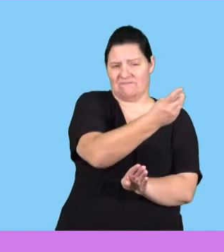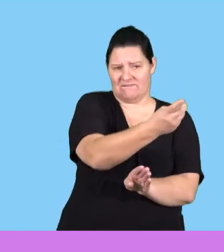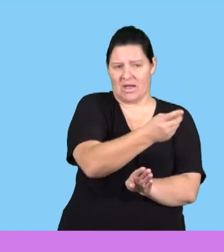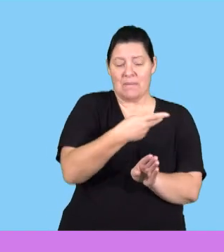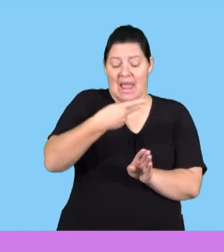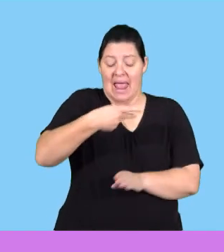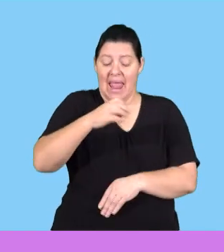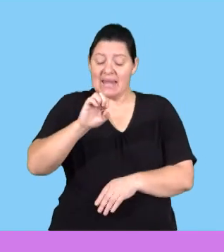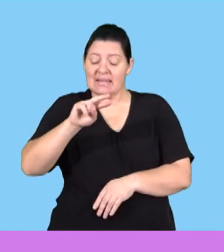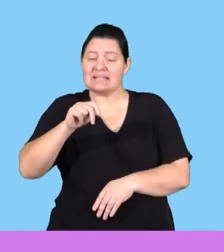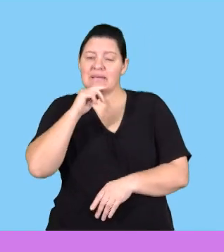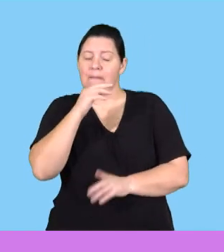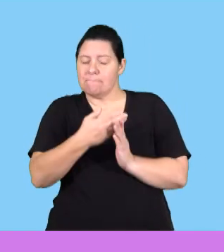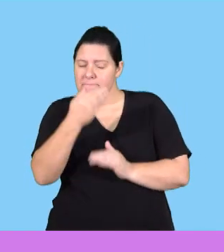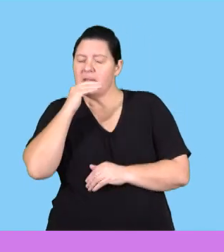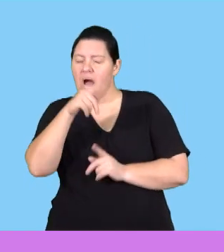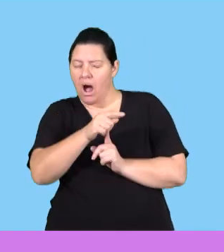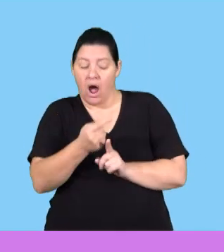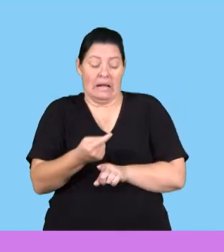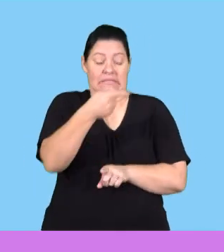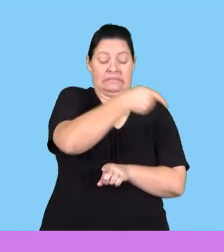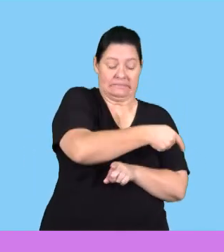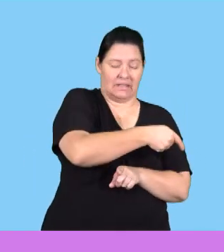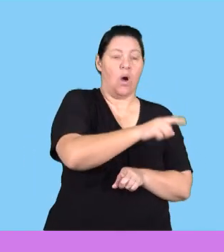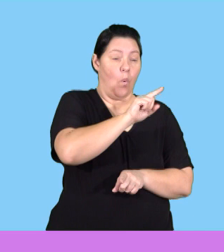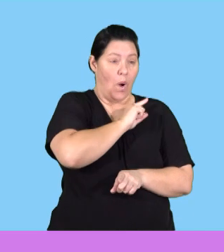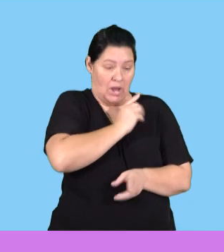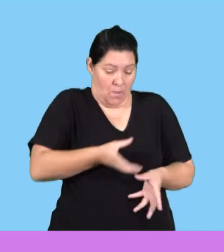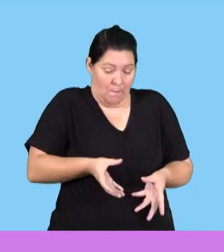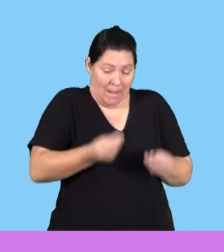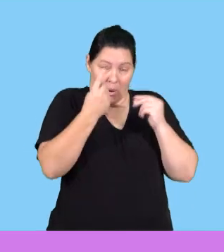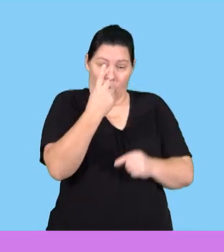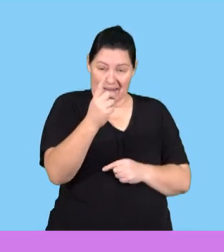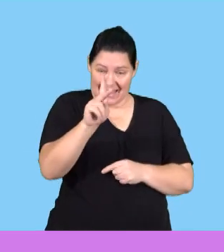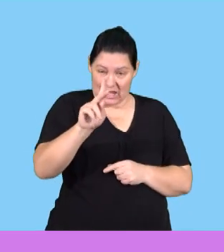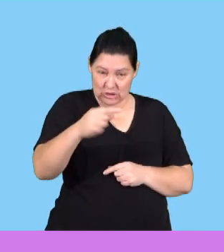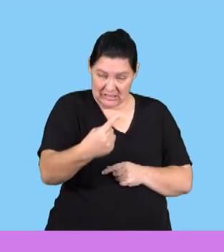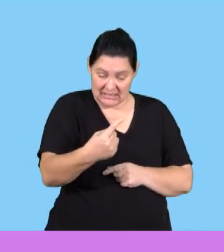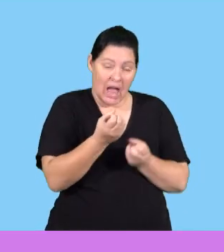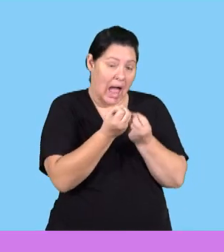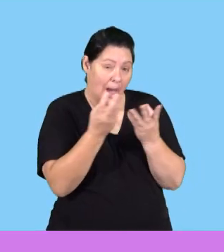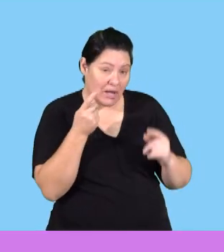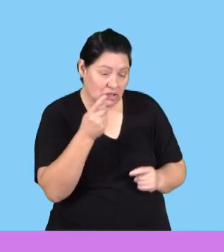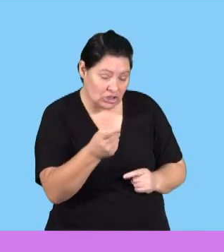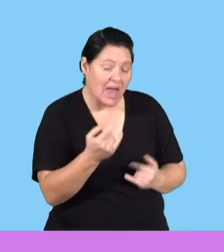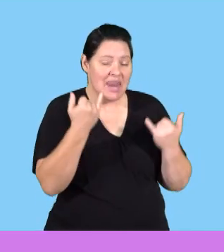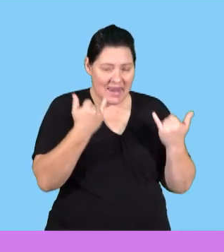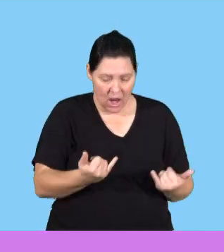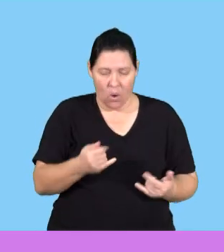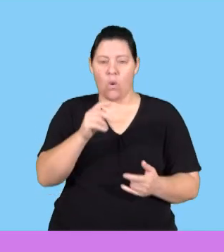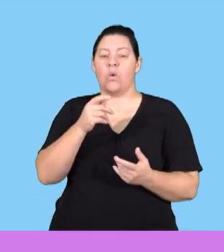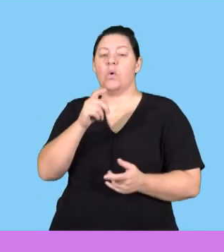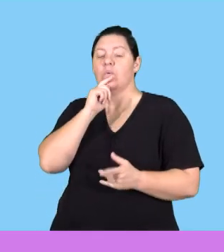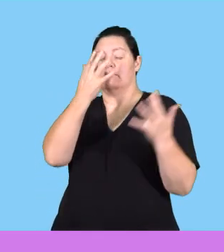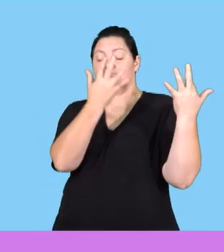that use the previous answer. You should just know that hence means use the previous answer. So we will use the previous